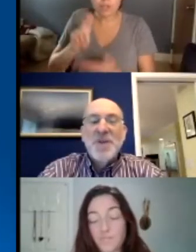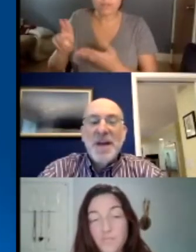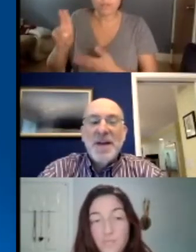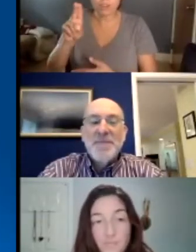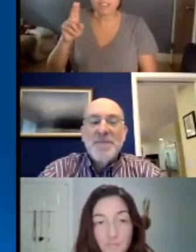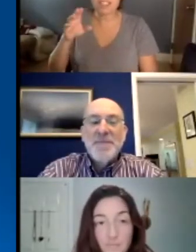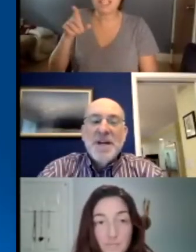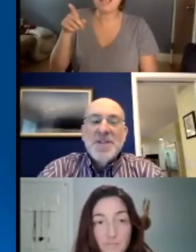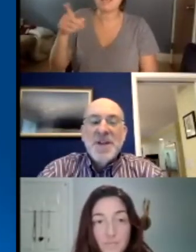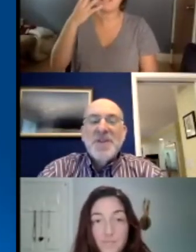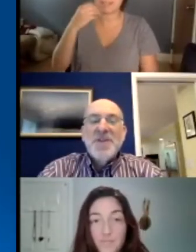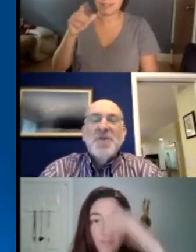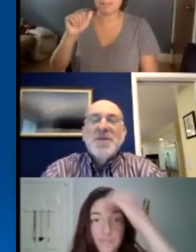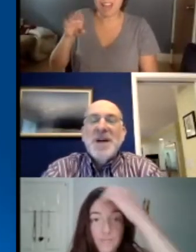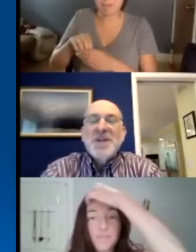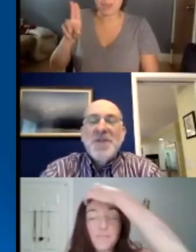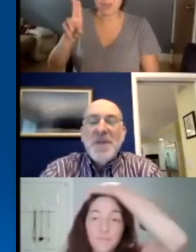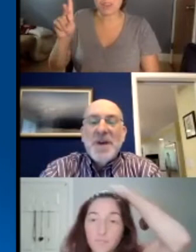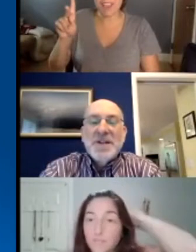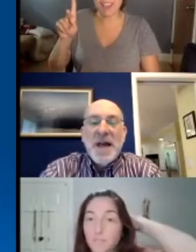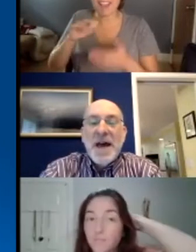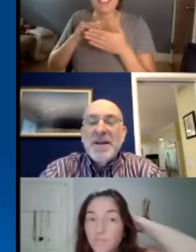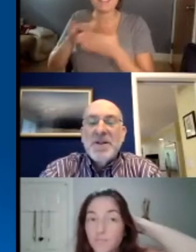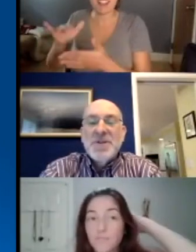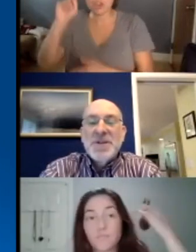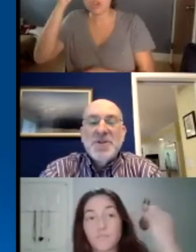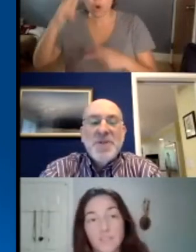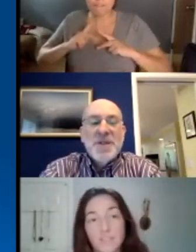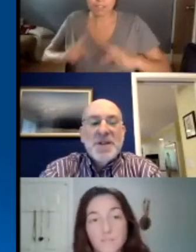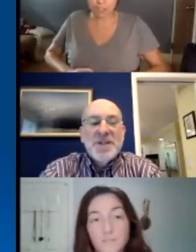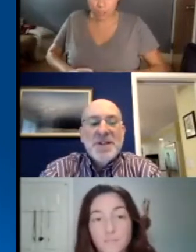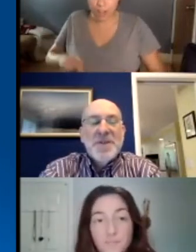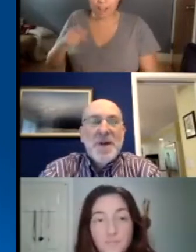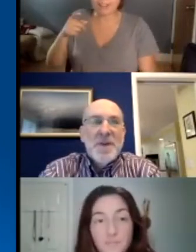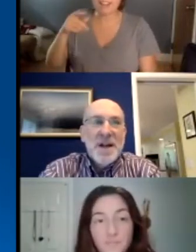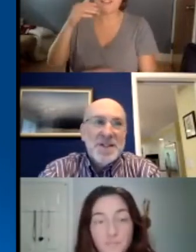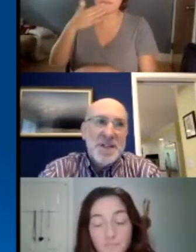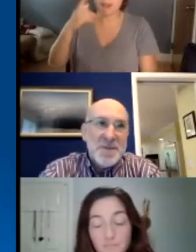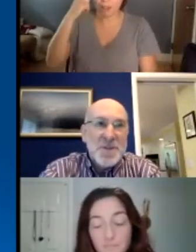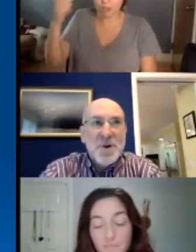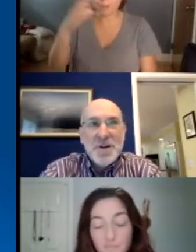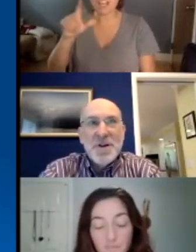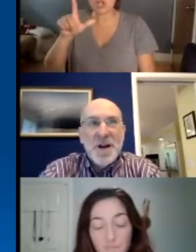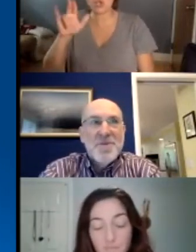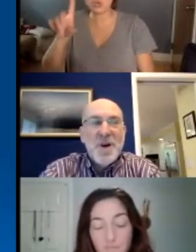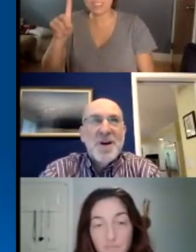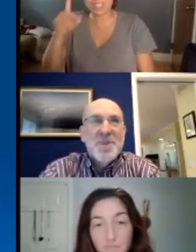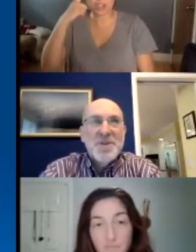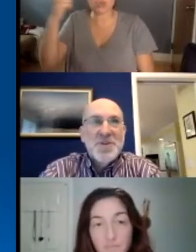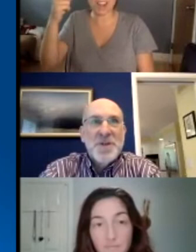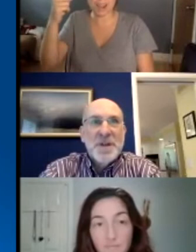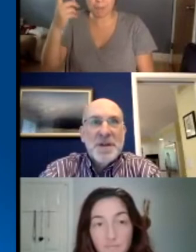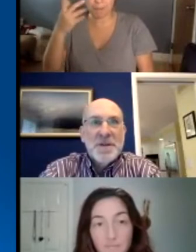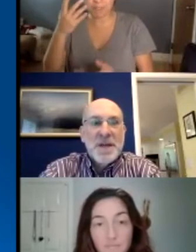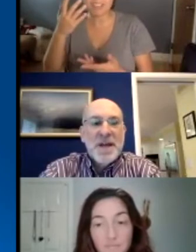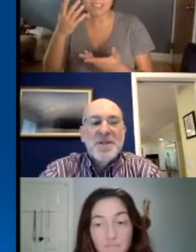the UK, studying the neurophysiology of nightmares and lucid dream induction and phenomenology, which is where you kind of wake up in your